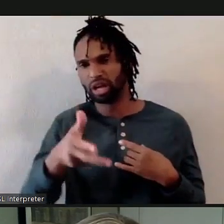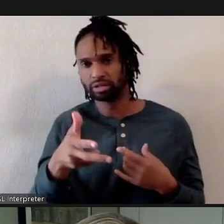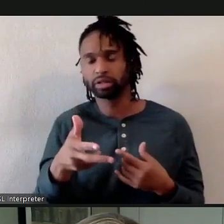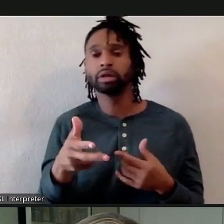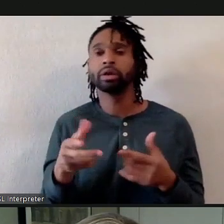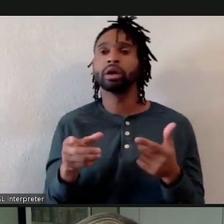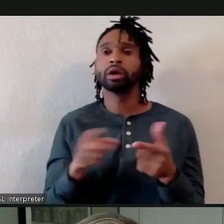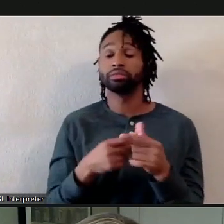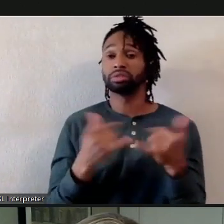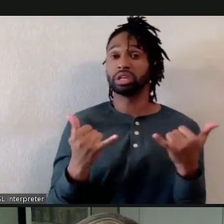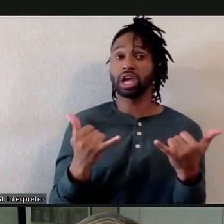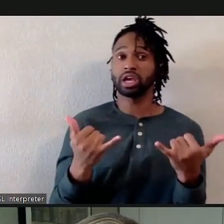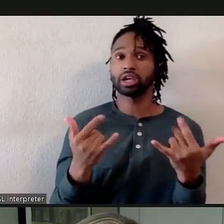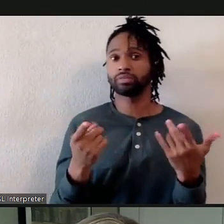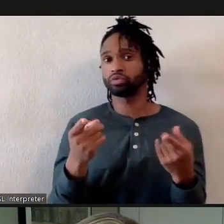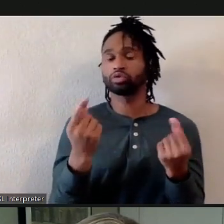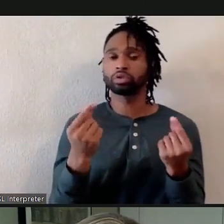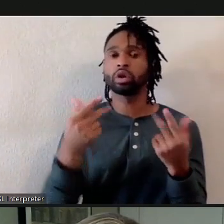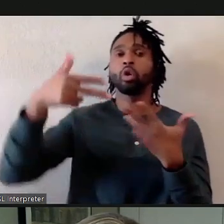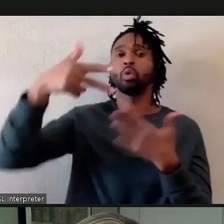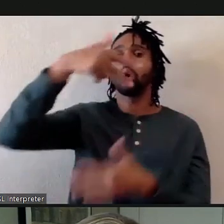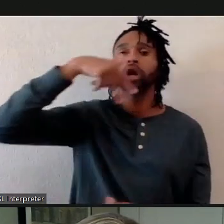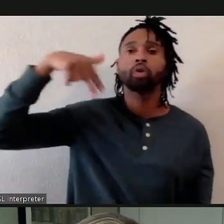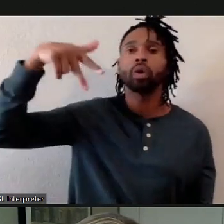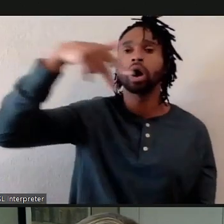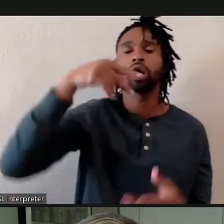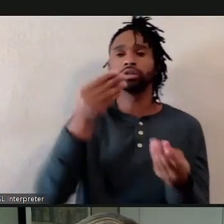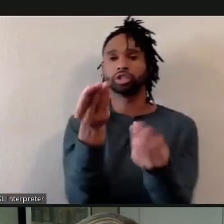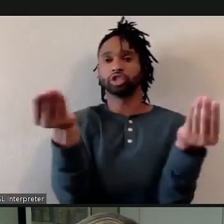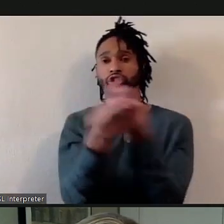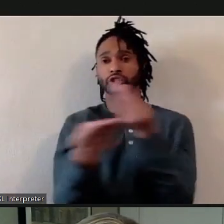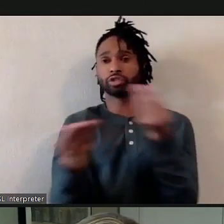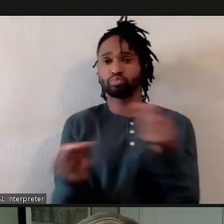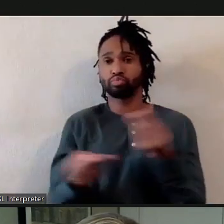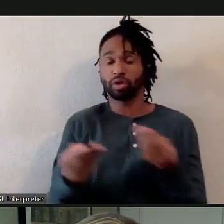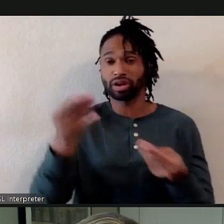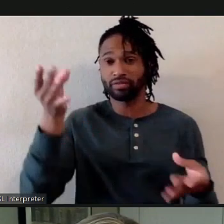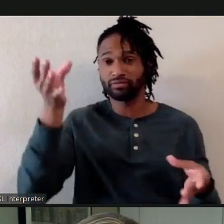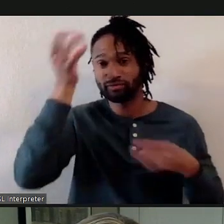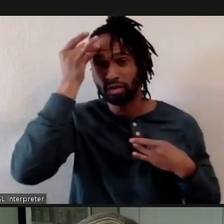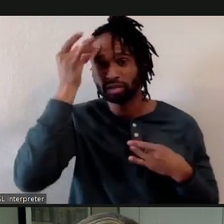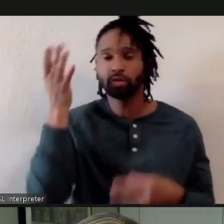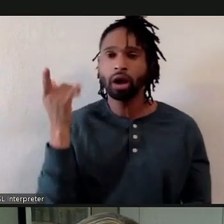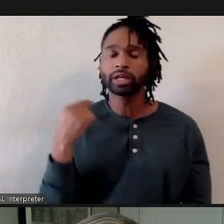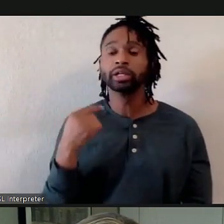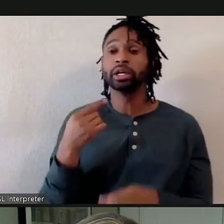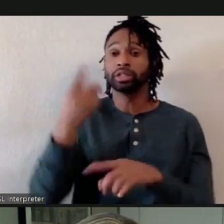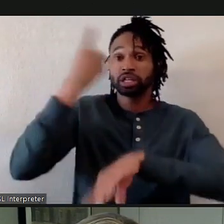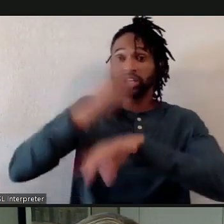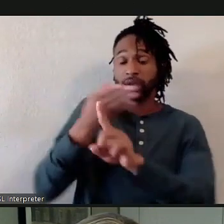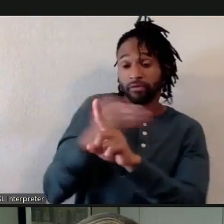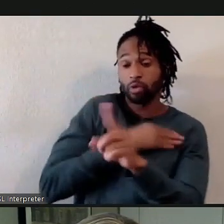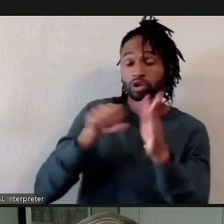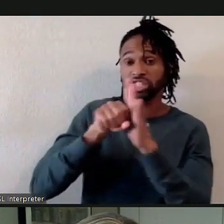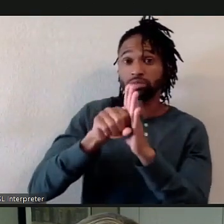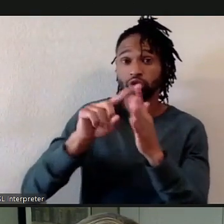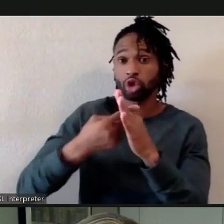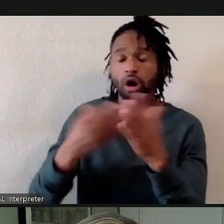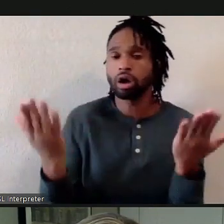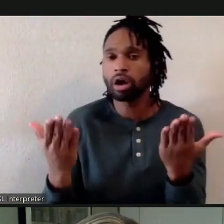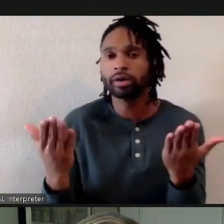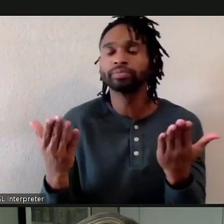spot where you're walking around and spreading the virus, because the days right before your symptoms begin are